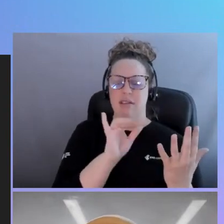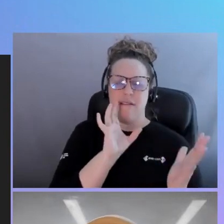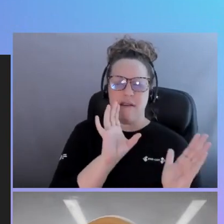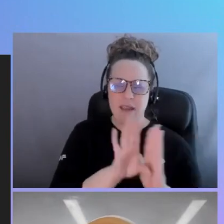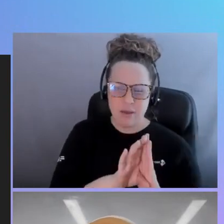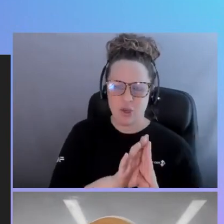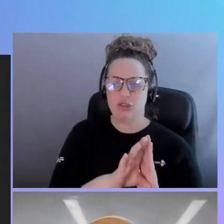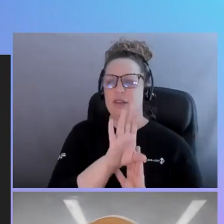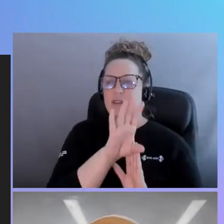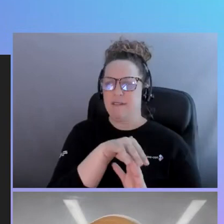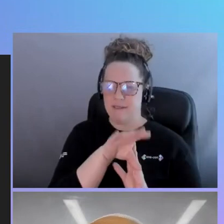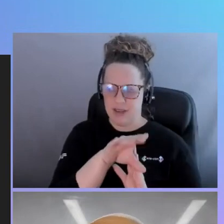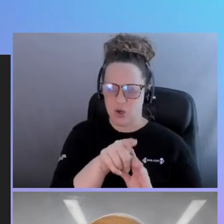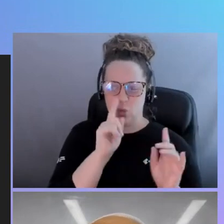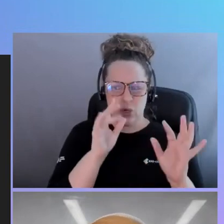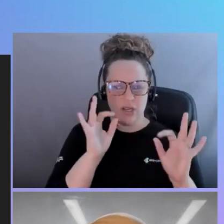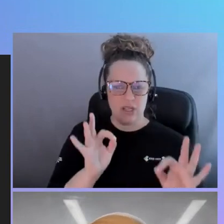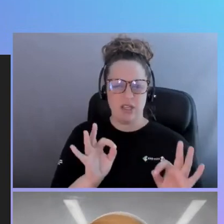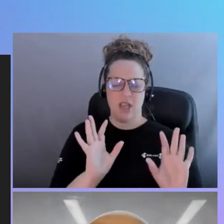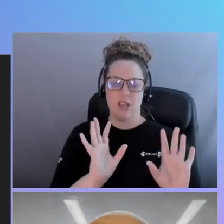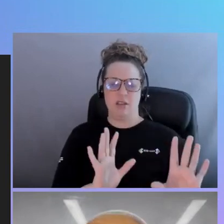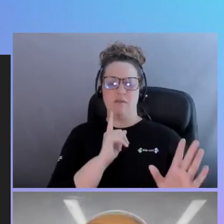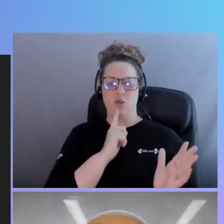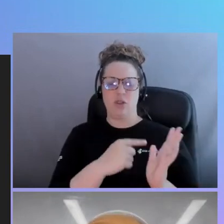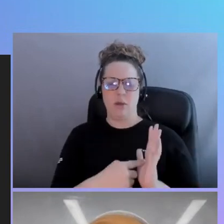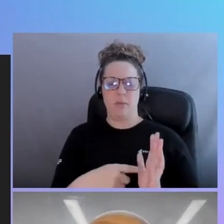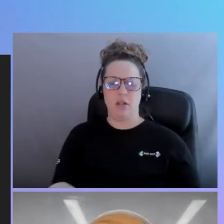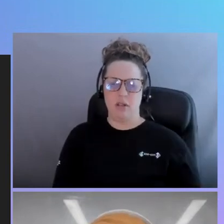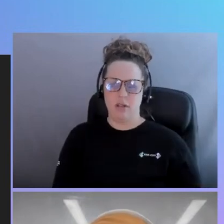and videos that you decide not to invert, for example.